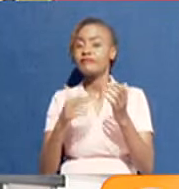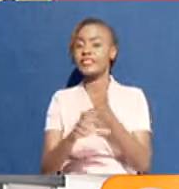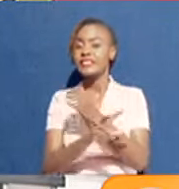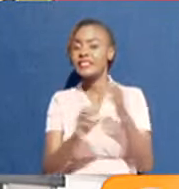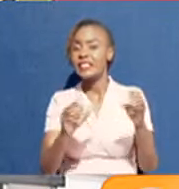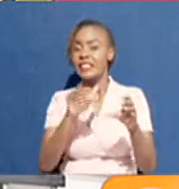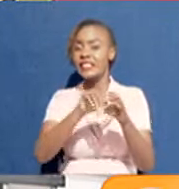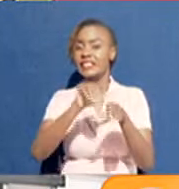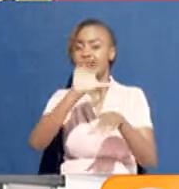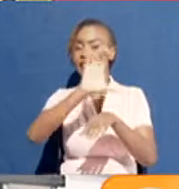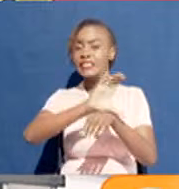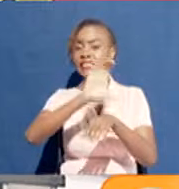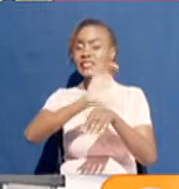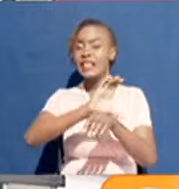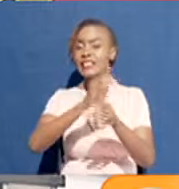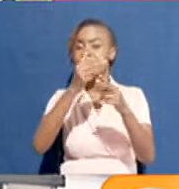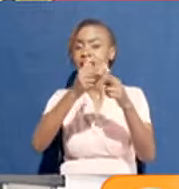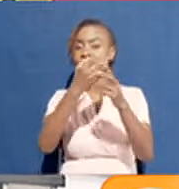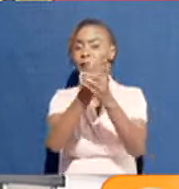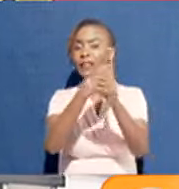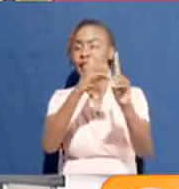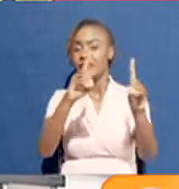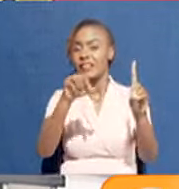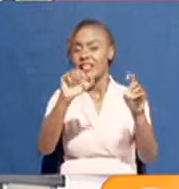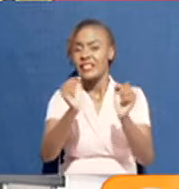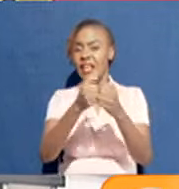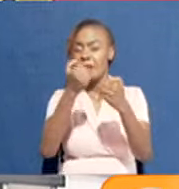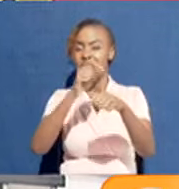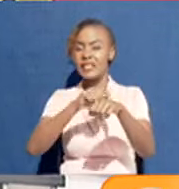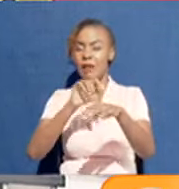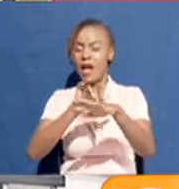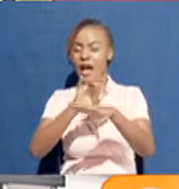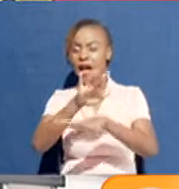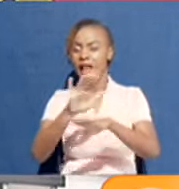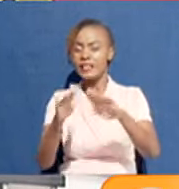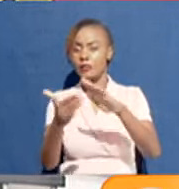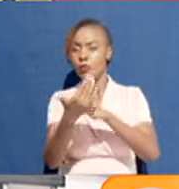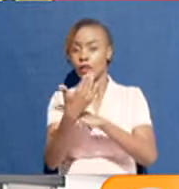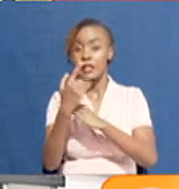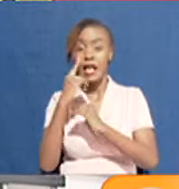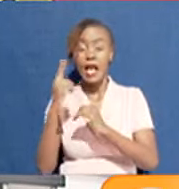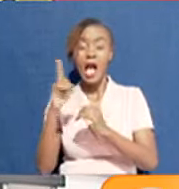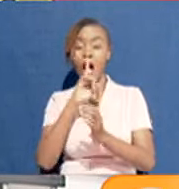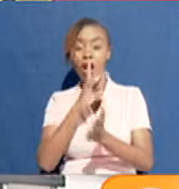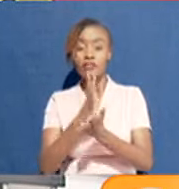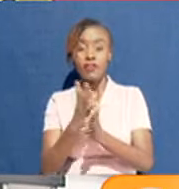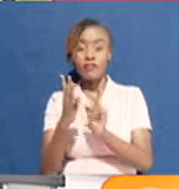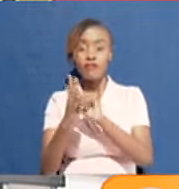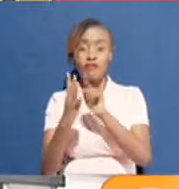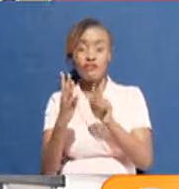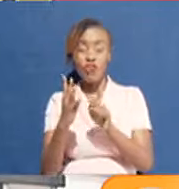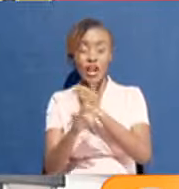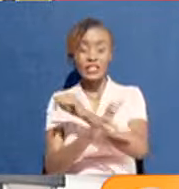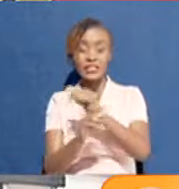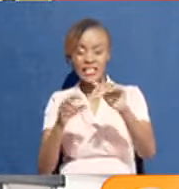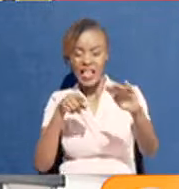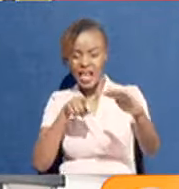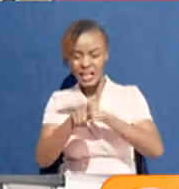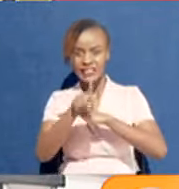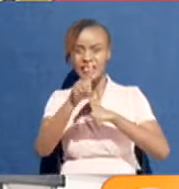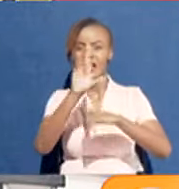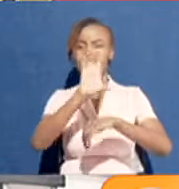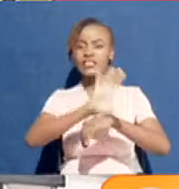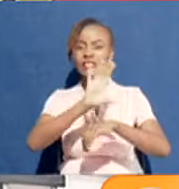in the wee hours of Monday morning. CCTV footage shows four robbers accessing the church premises